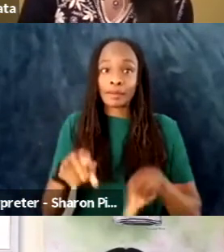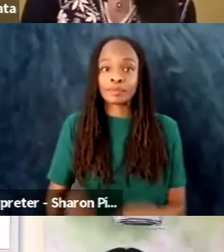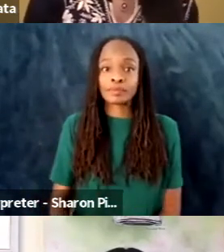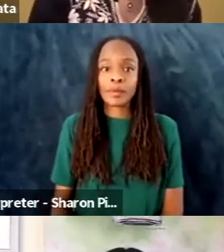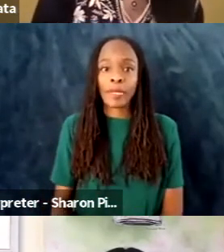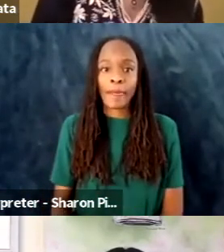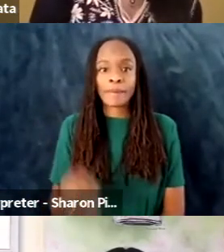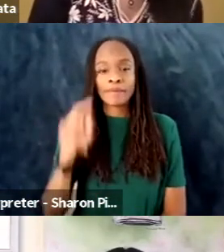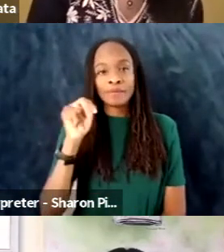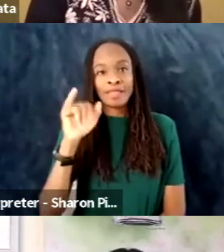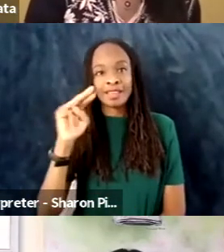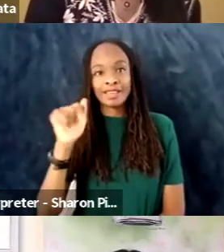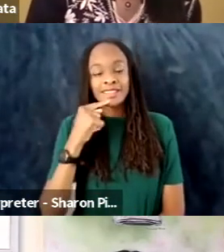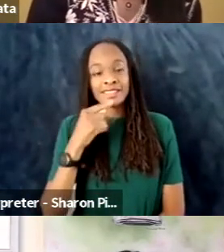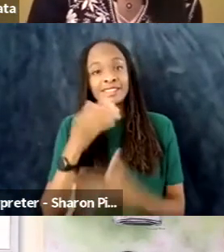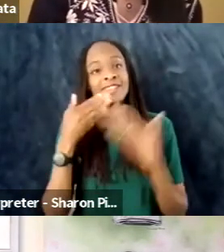Thank you for sharing that.